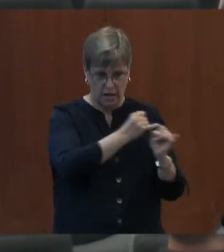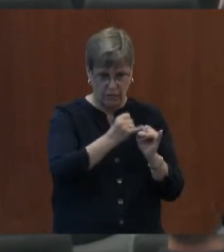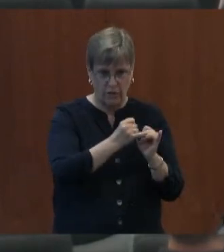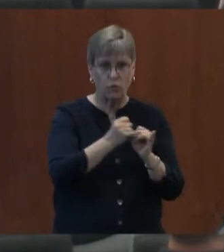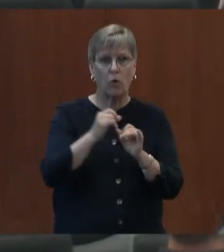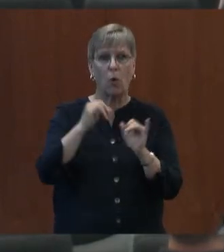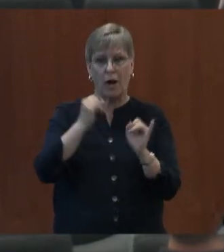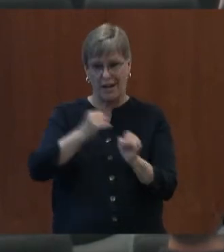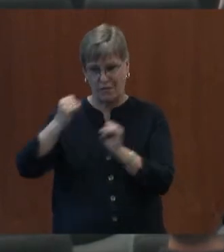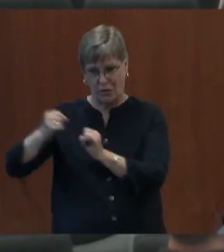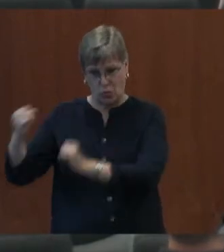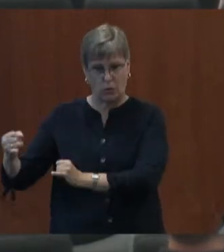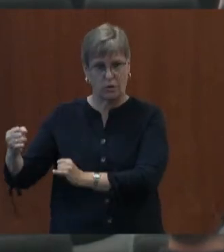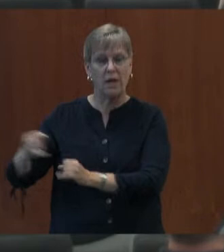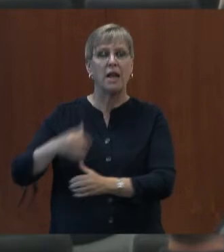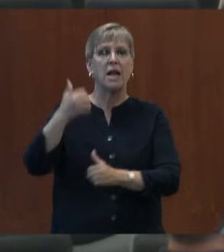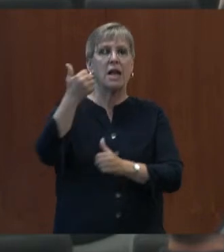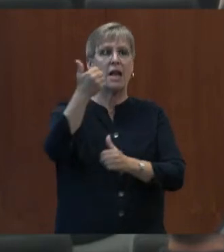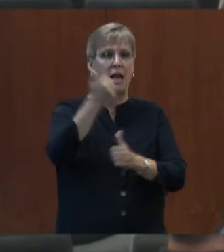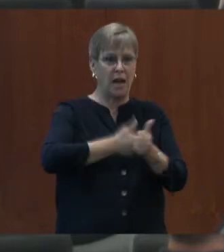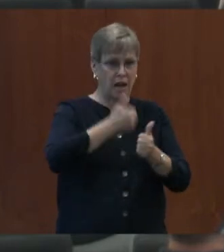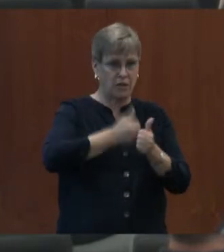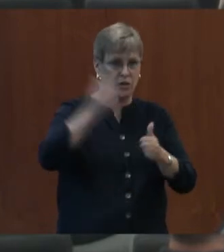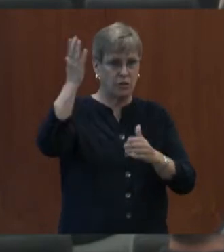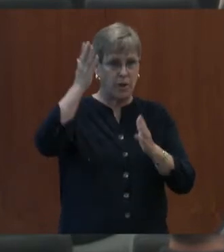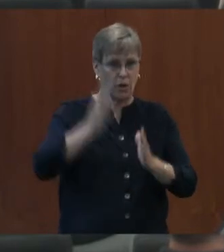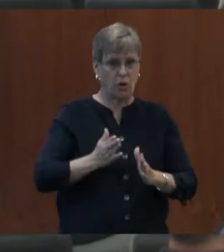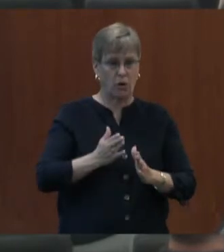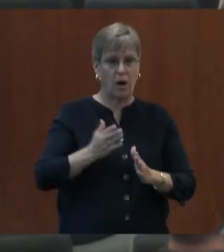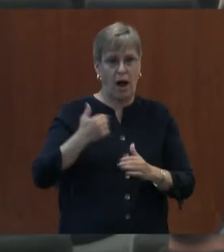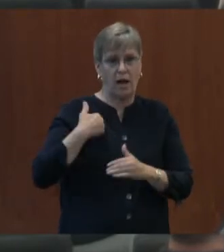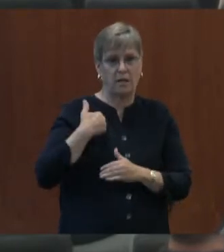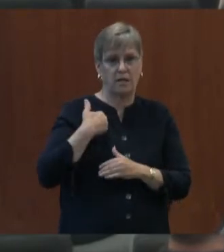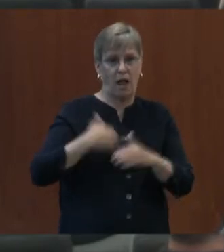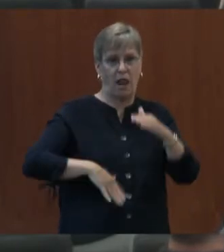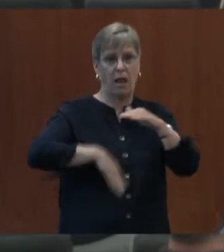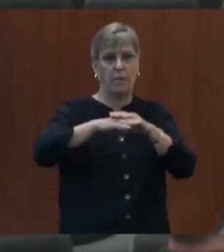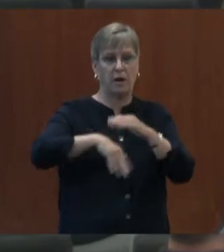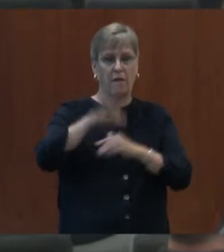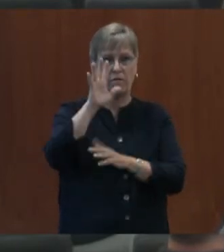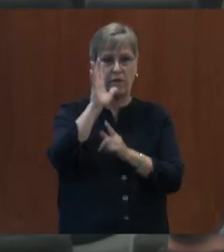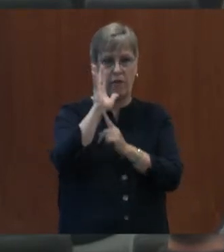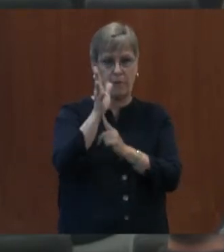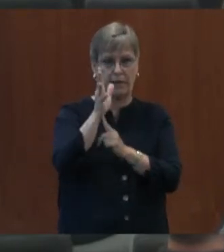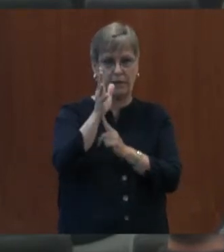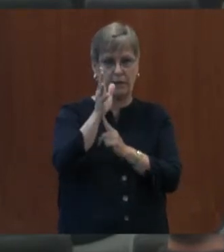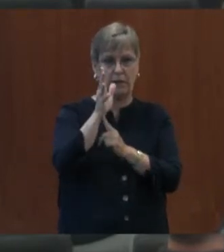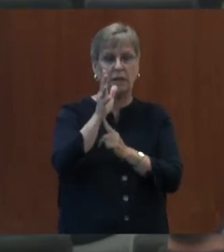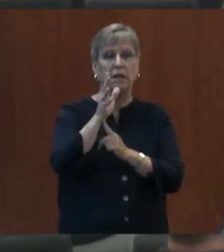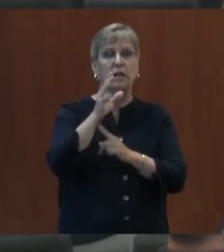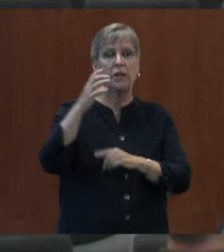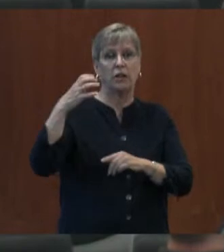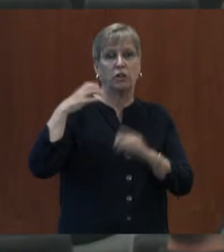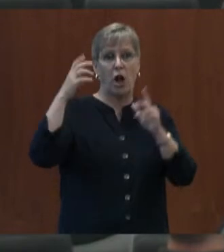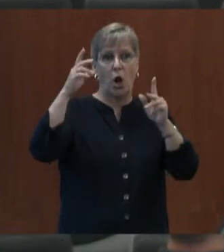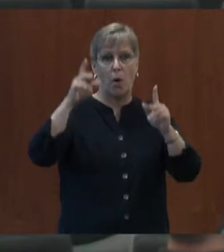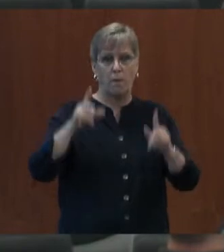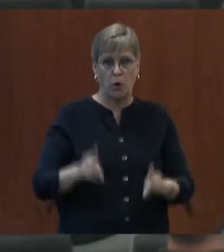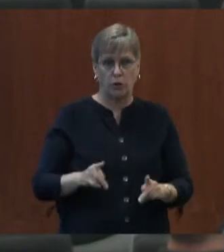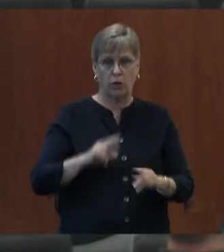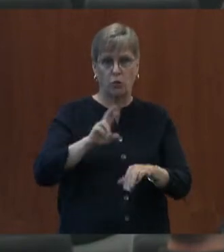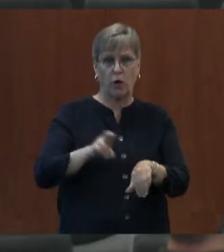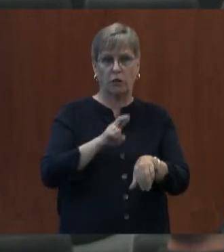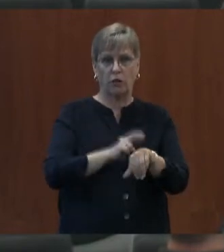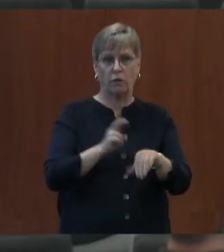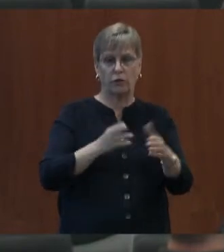or individuals. Each speaker may speak for up to 5 minutes. The chairperson reserves the right to